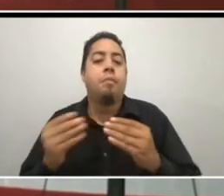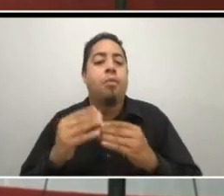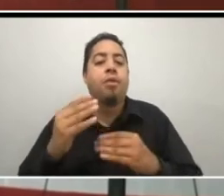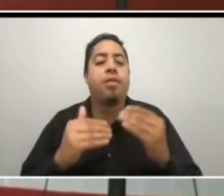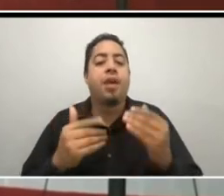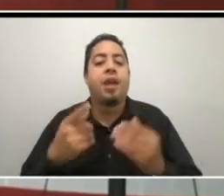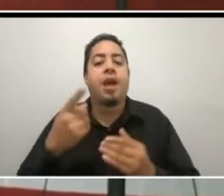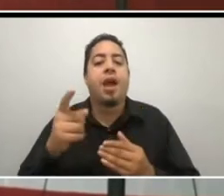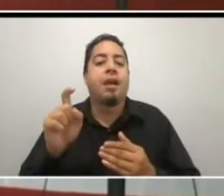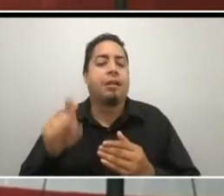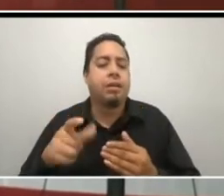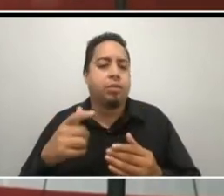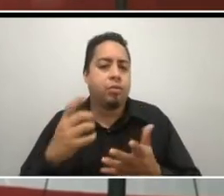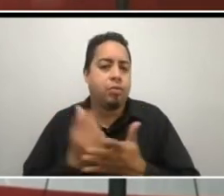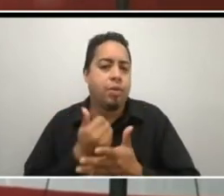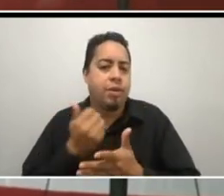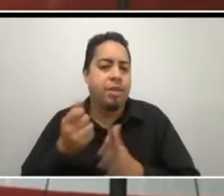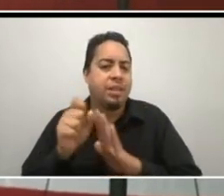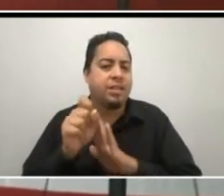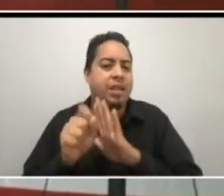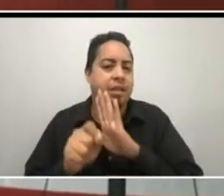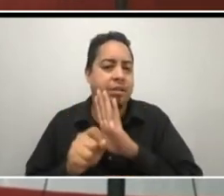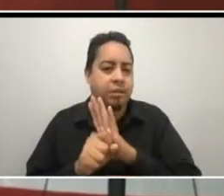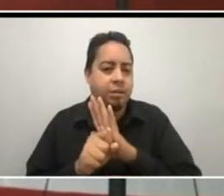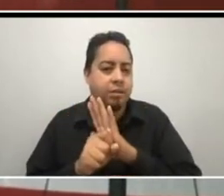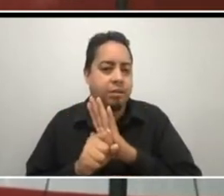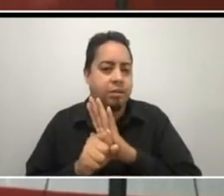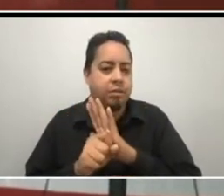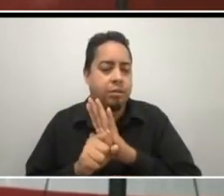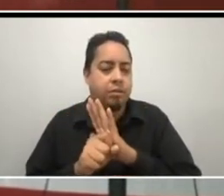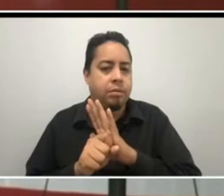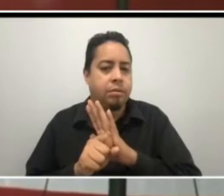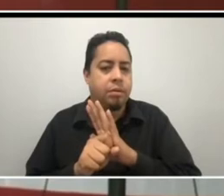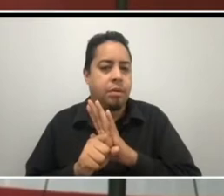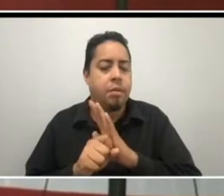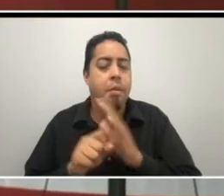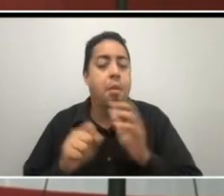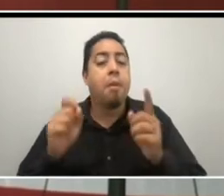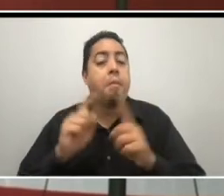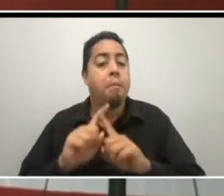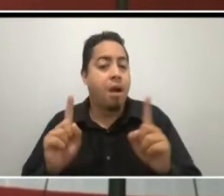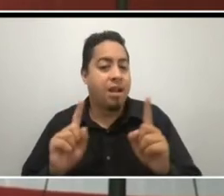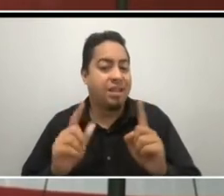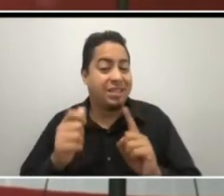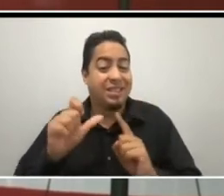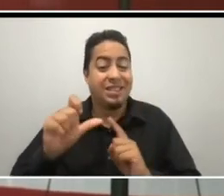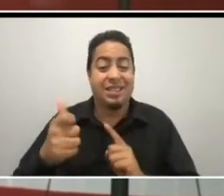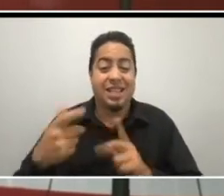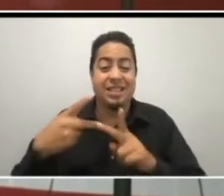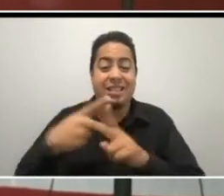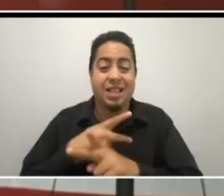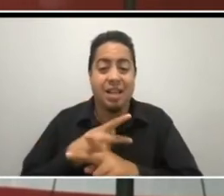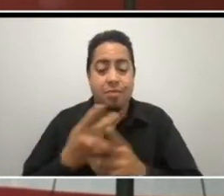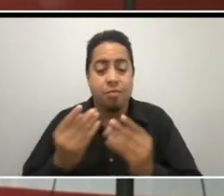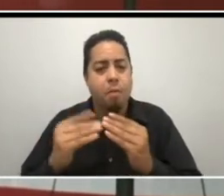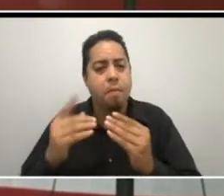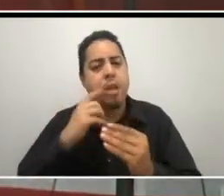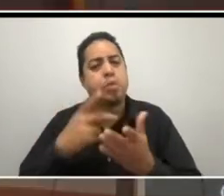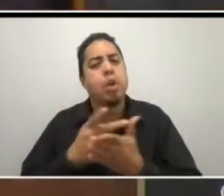times more. It's 10 times, maybe more than that, but it's 10 times more because we lost by a very close number.